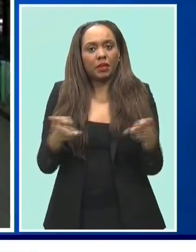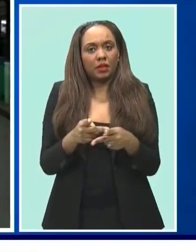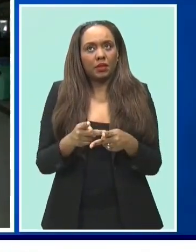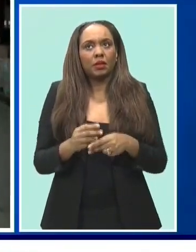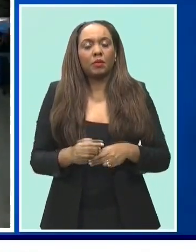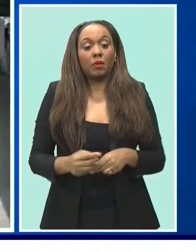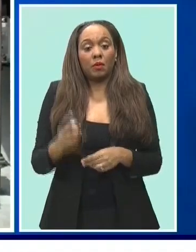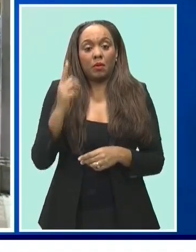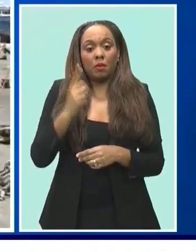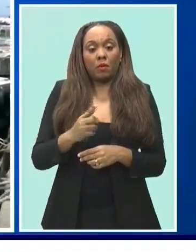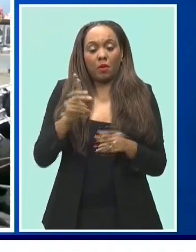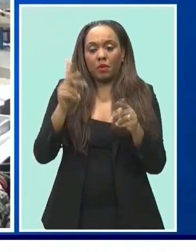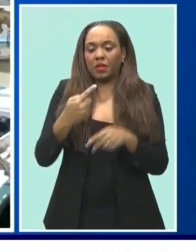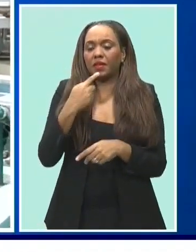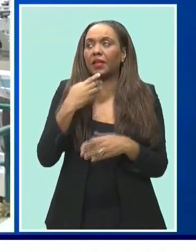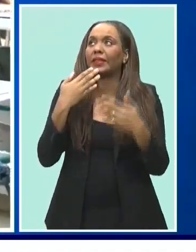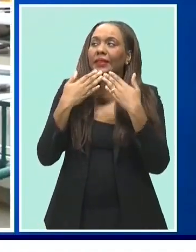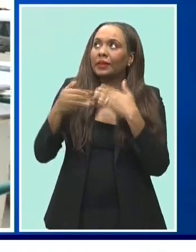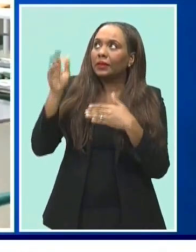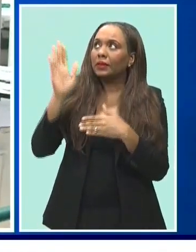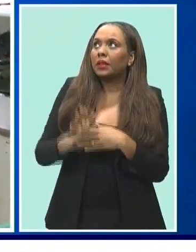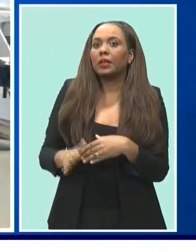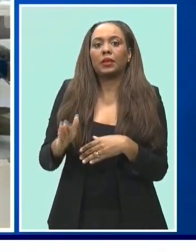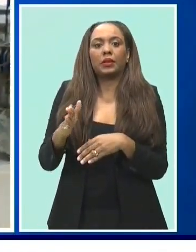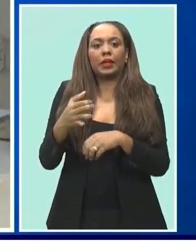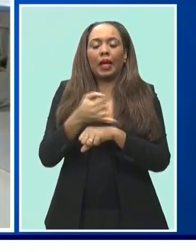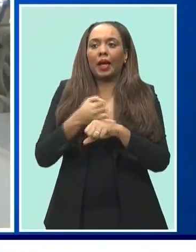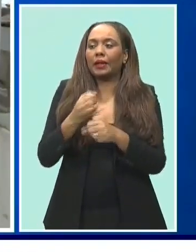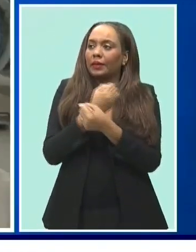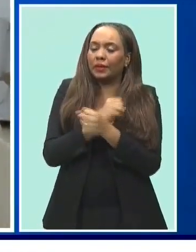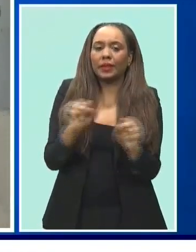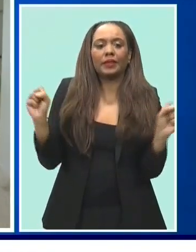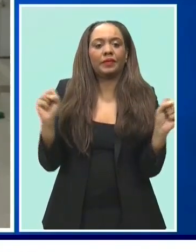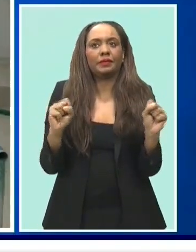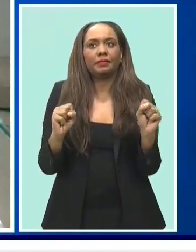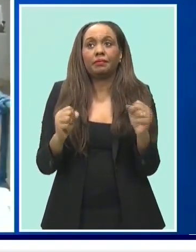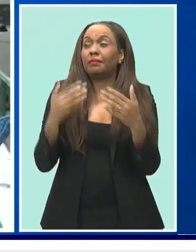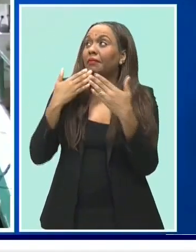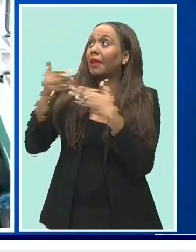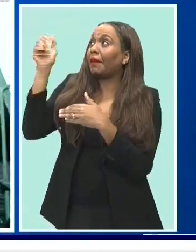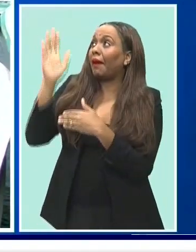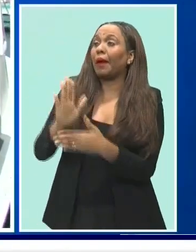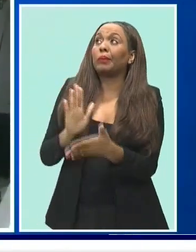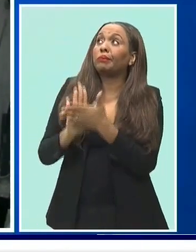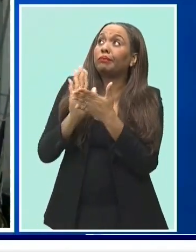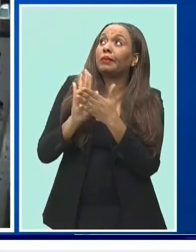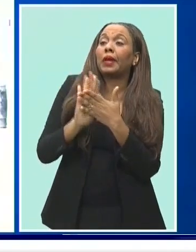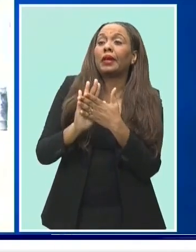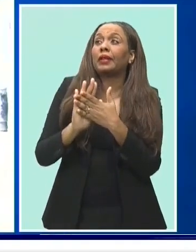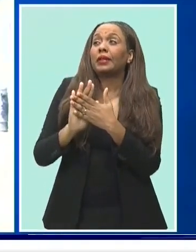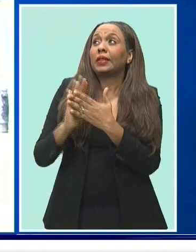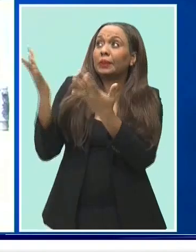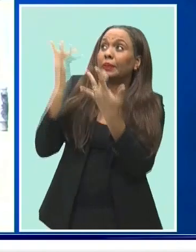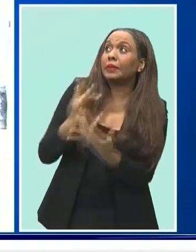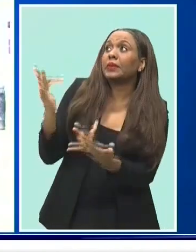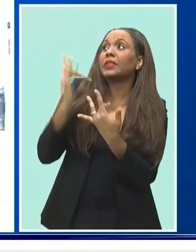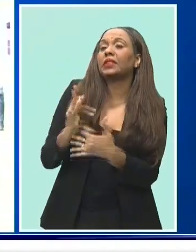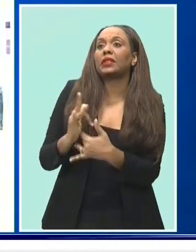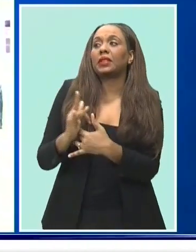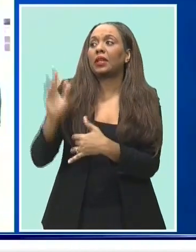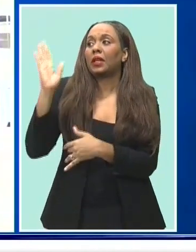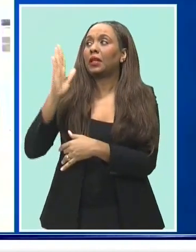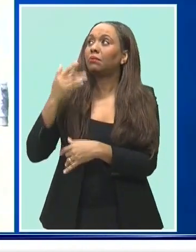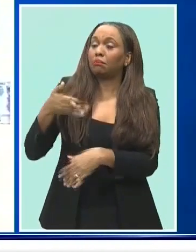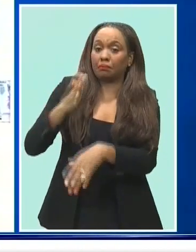expressing thanks that the island was spared. This morning they give God thanks and praise for His mercies and His grace. Thank Him for His mighty hands